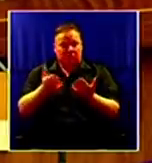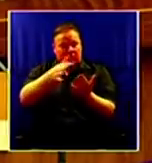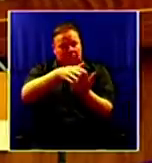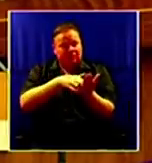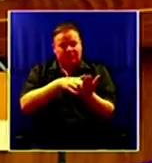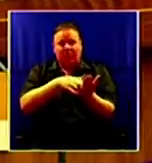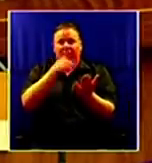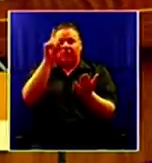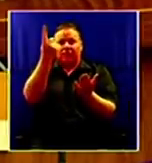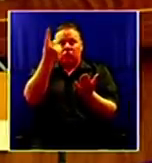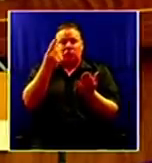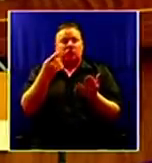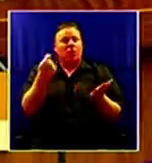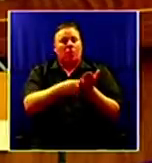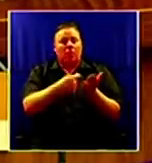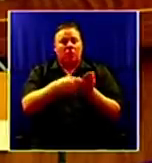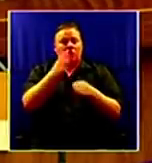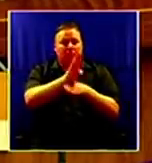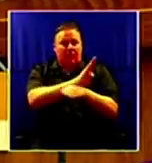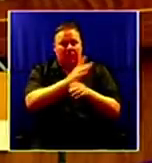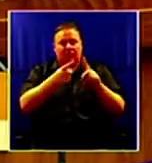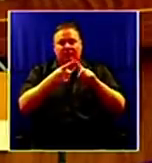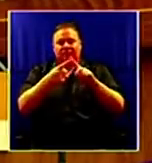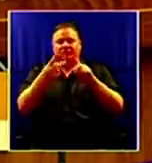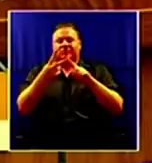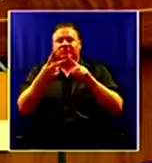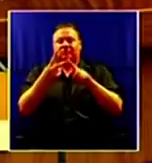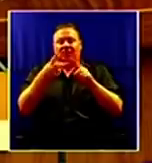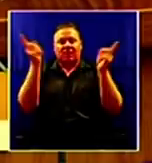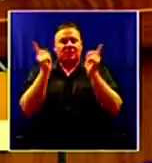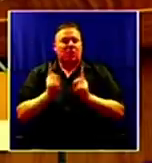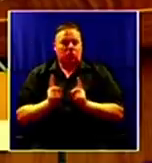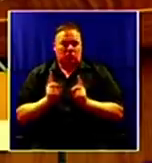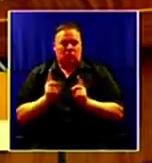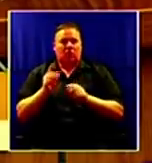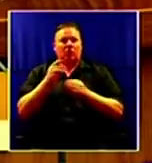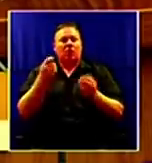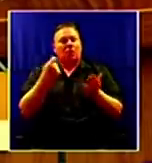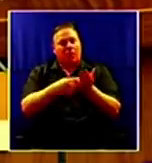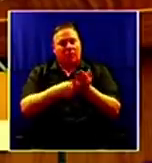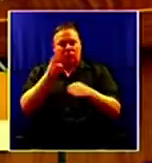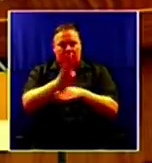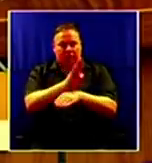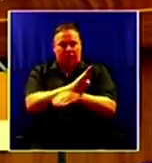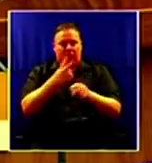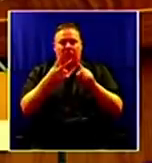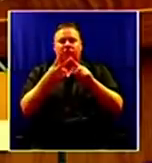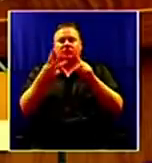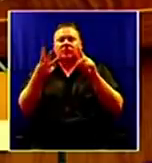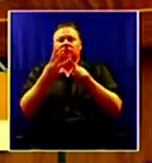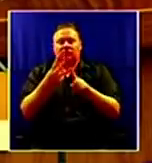bill. Two, the special appropriation bill. Three, the division of revenue